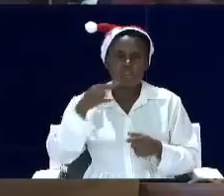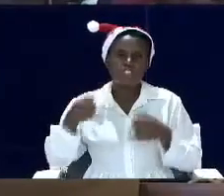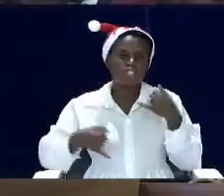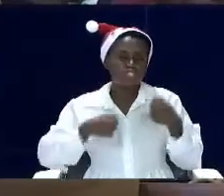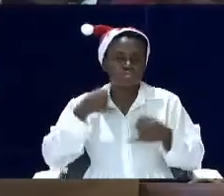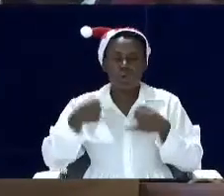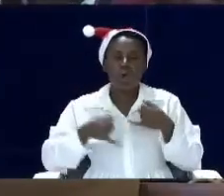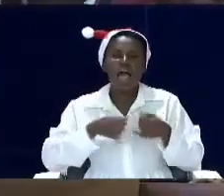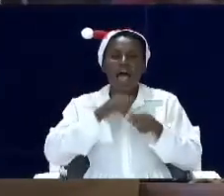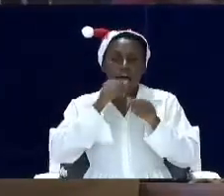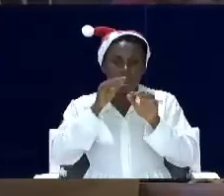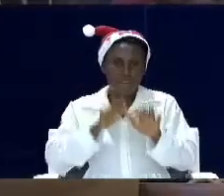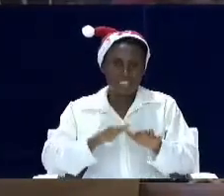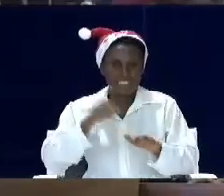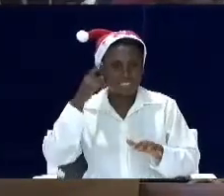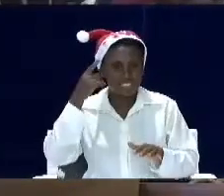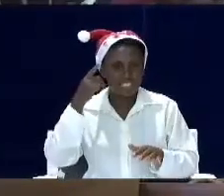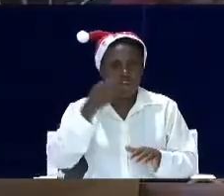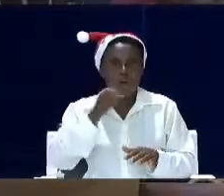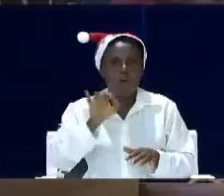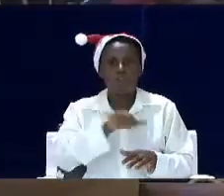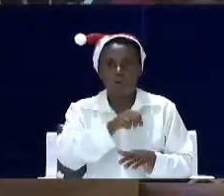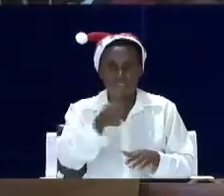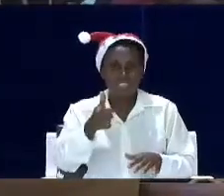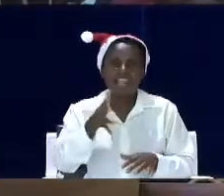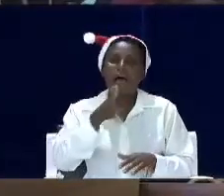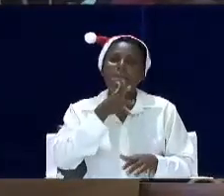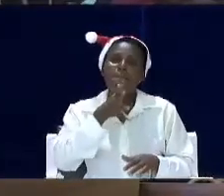blessings of others, Mommy Folu Adeboye.